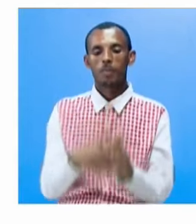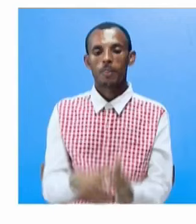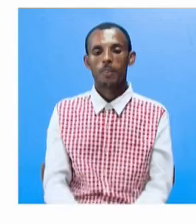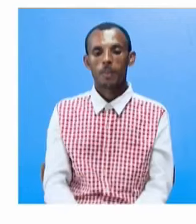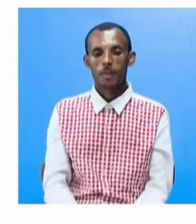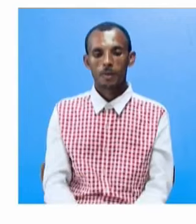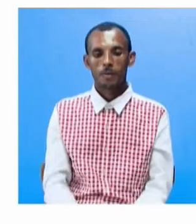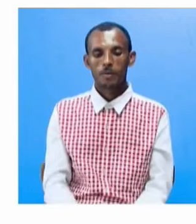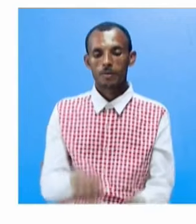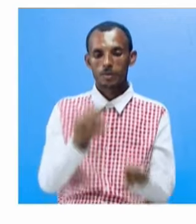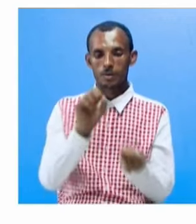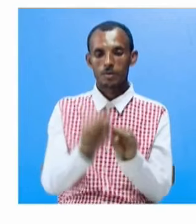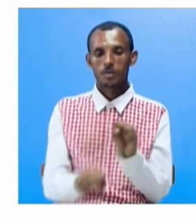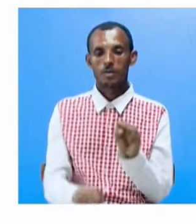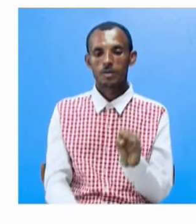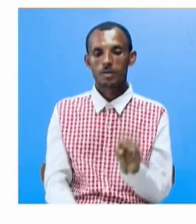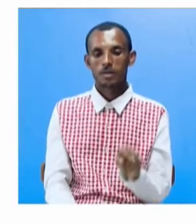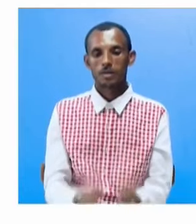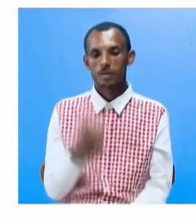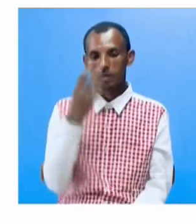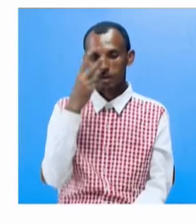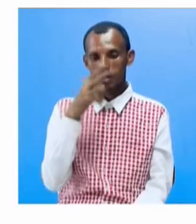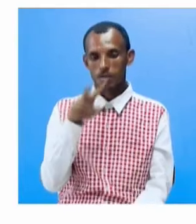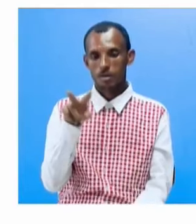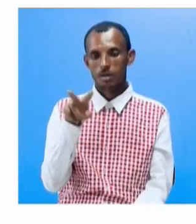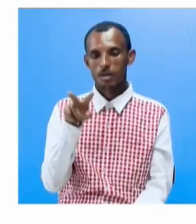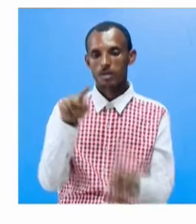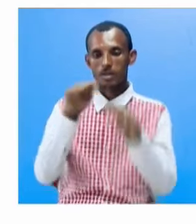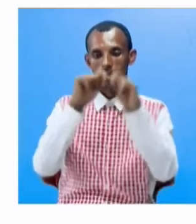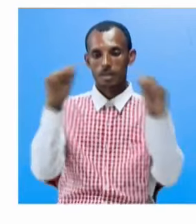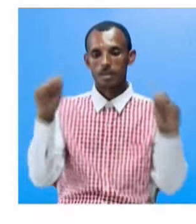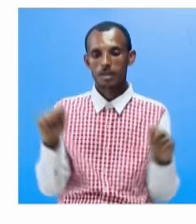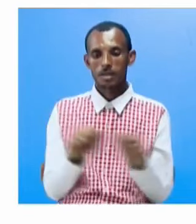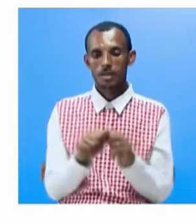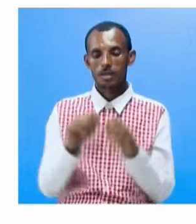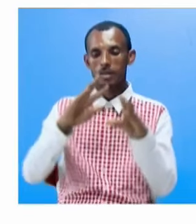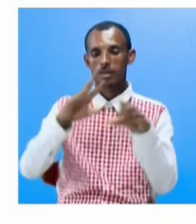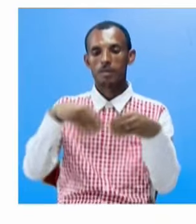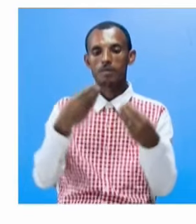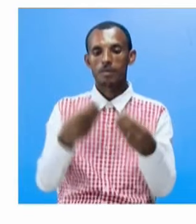Okay, so this triangle is given.